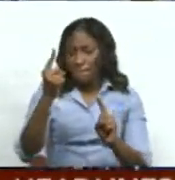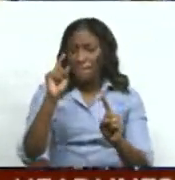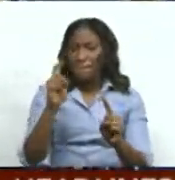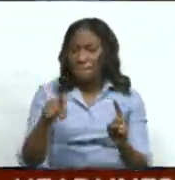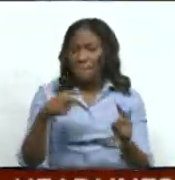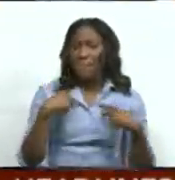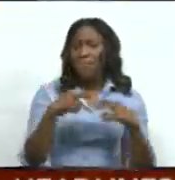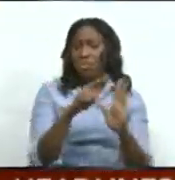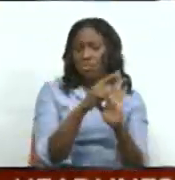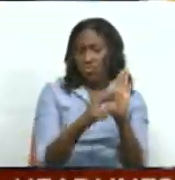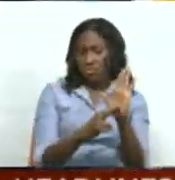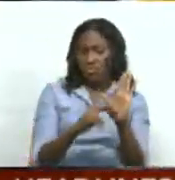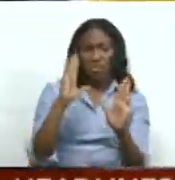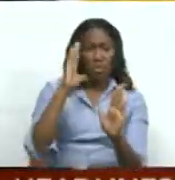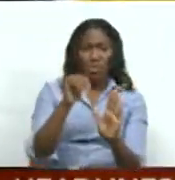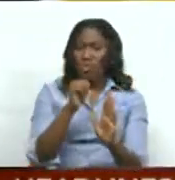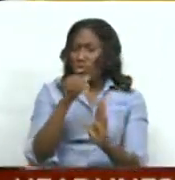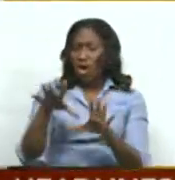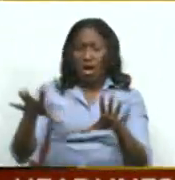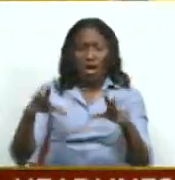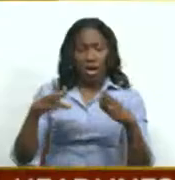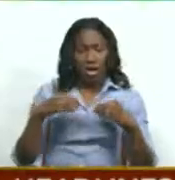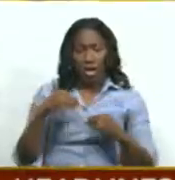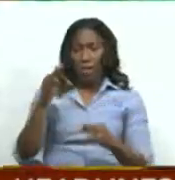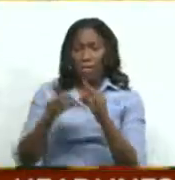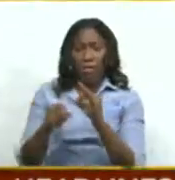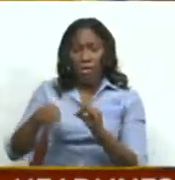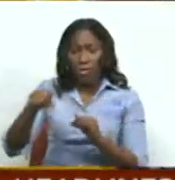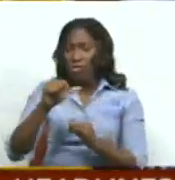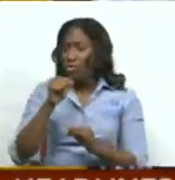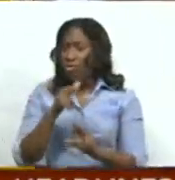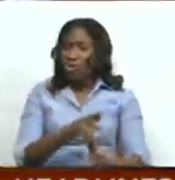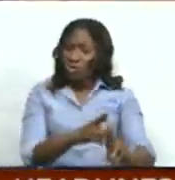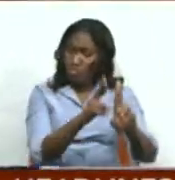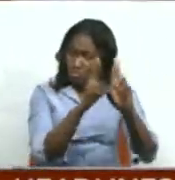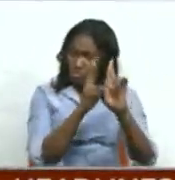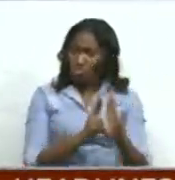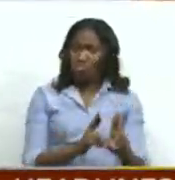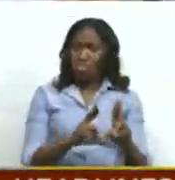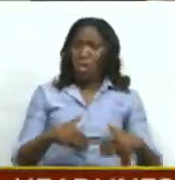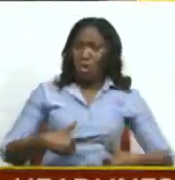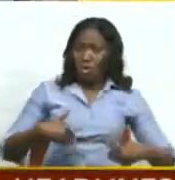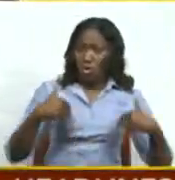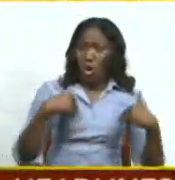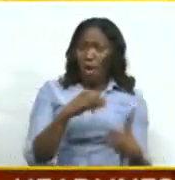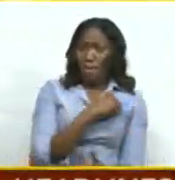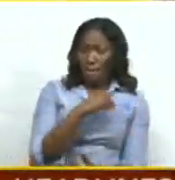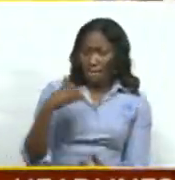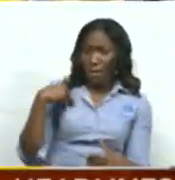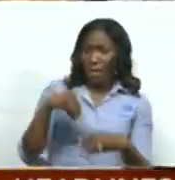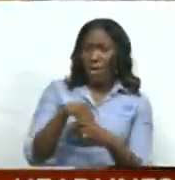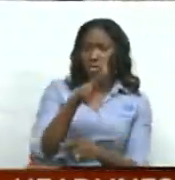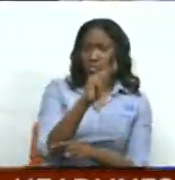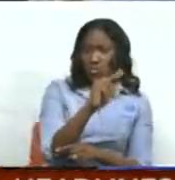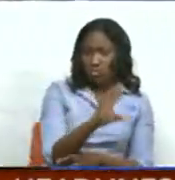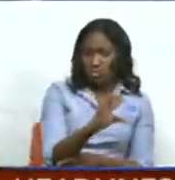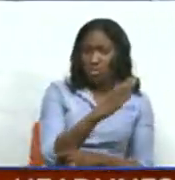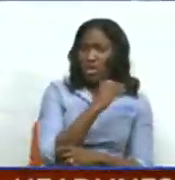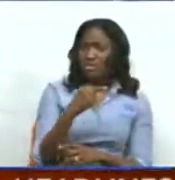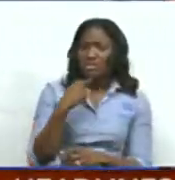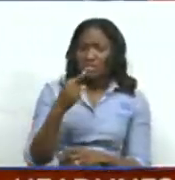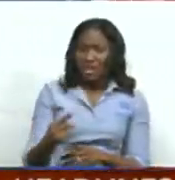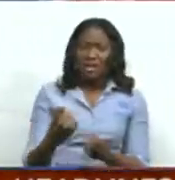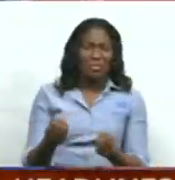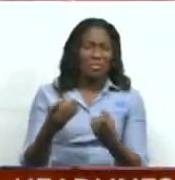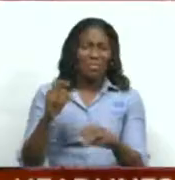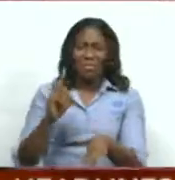will not tolerate any disrespect towards her party members, particularly her young members. Furthermore, Prasad Bisesa said too often these